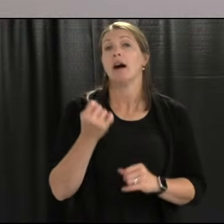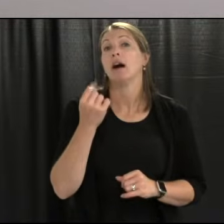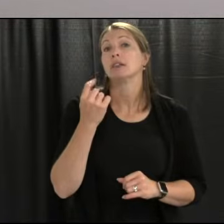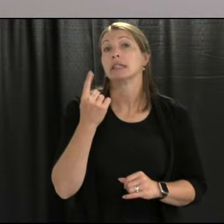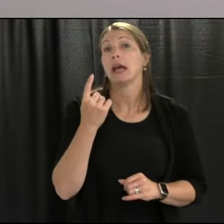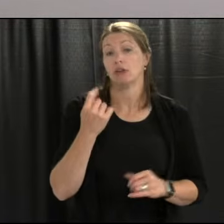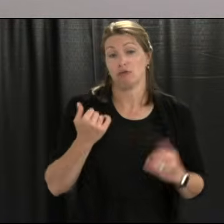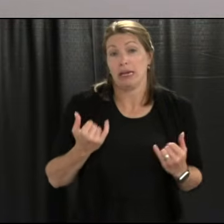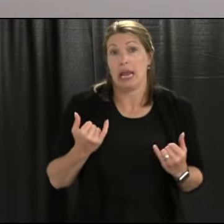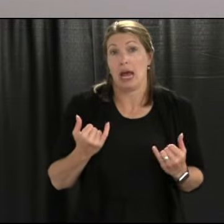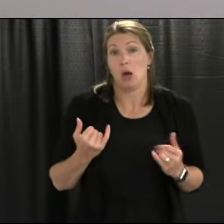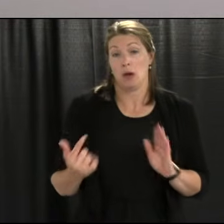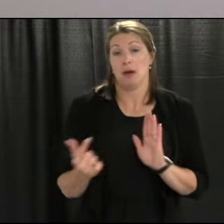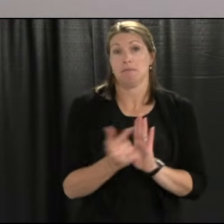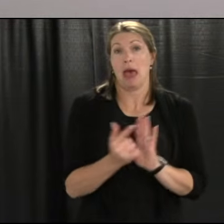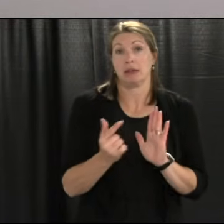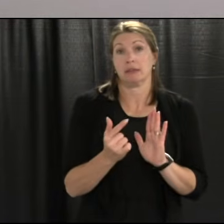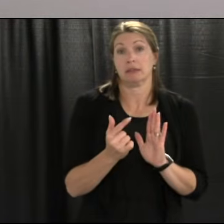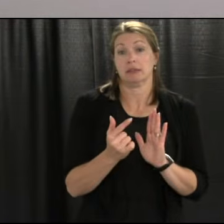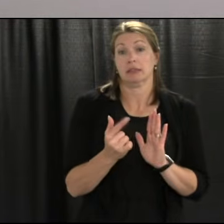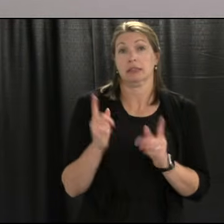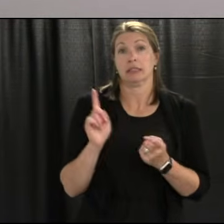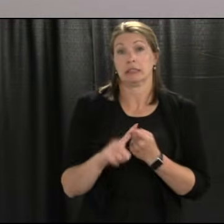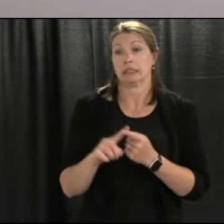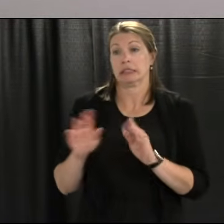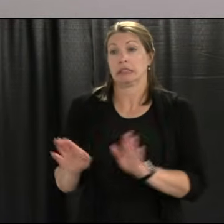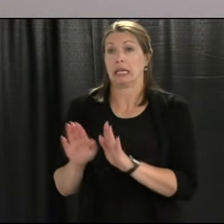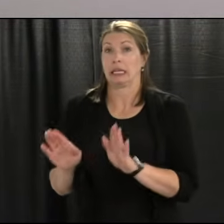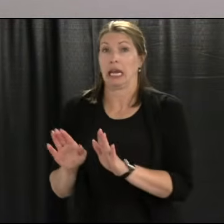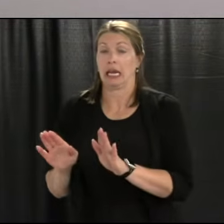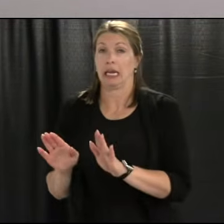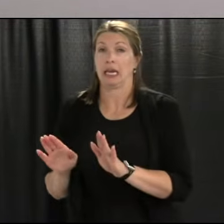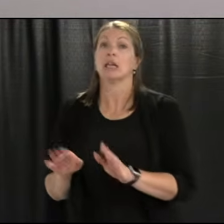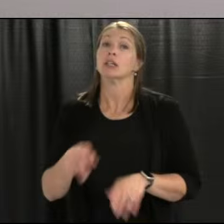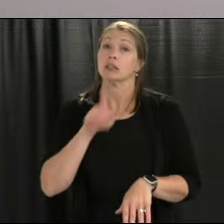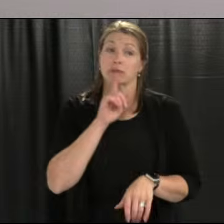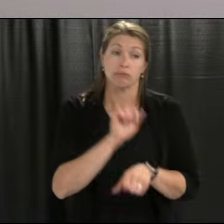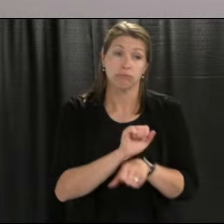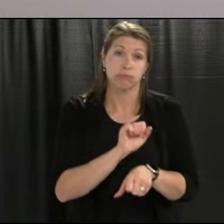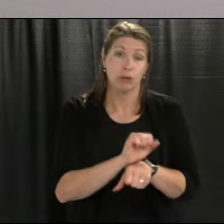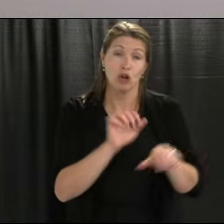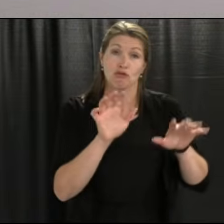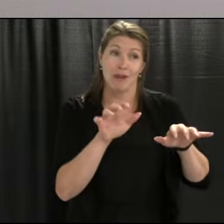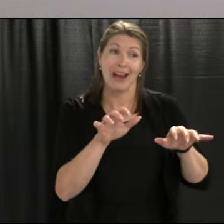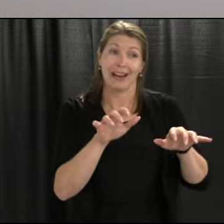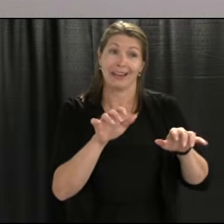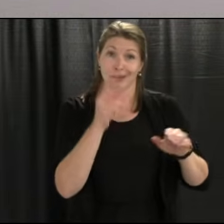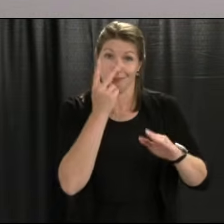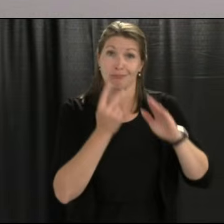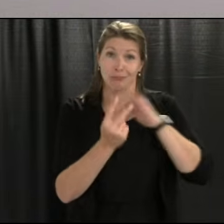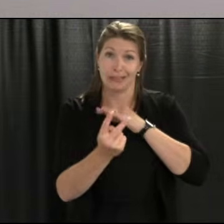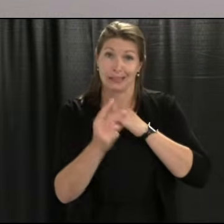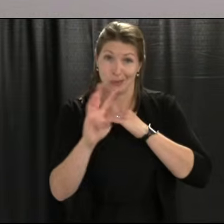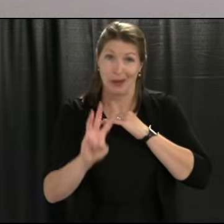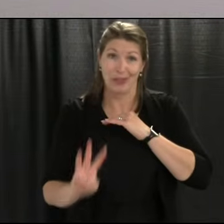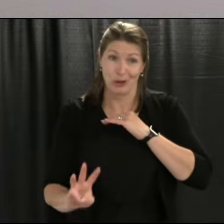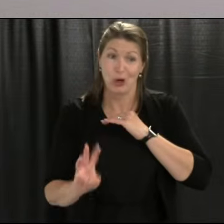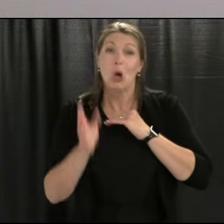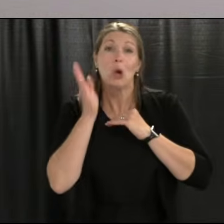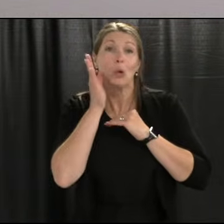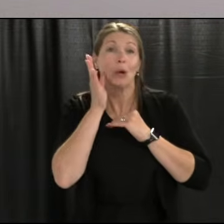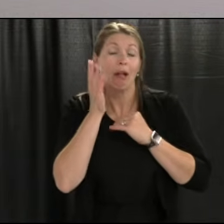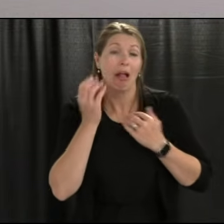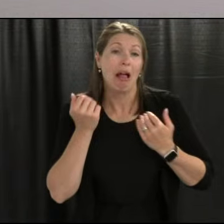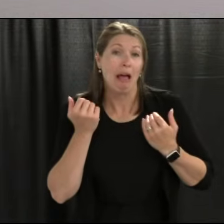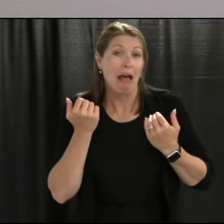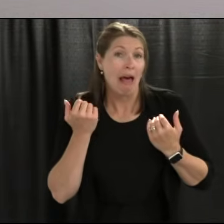of now till Sunday. There is some rain in the forecast. Let's not get our hopes up too much. It's not a lot of rain, but it is some rain. We take the good news when we